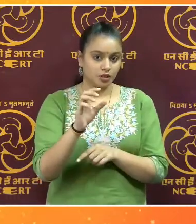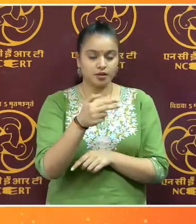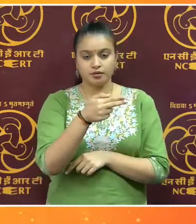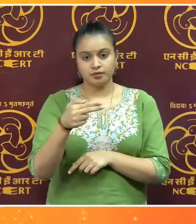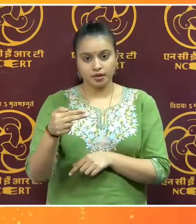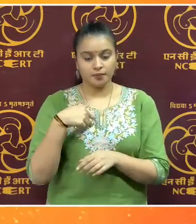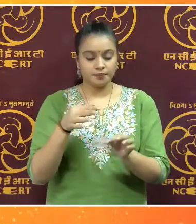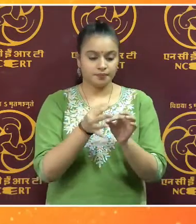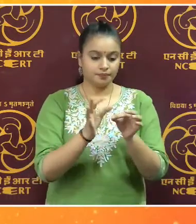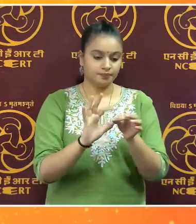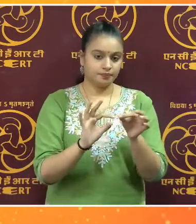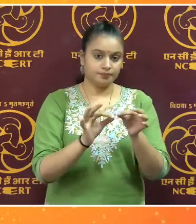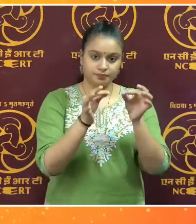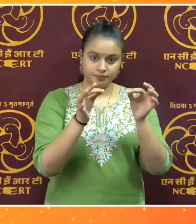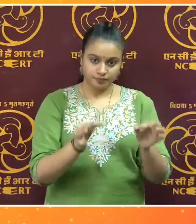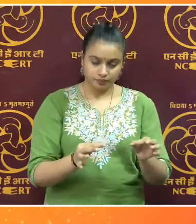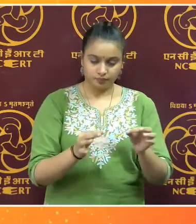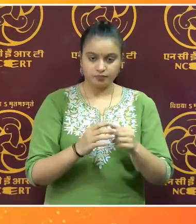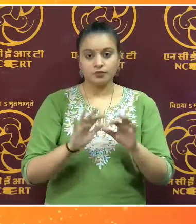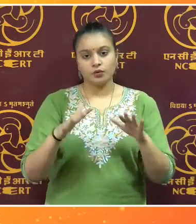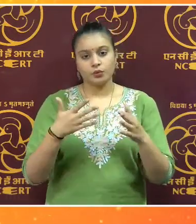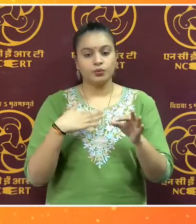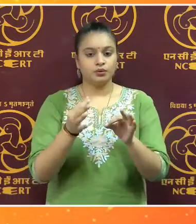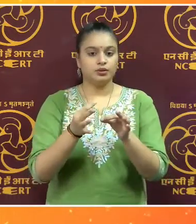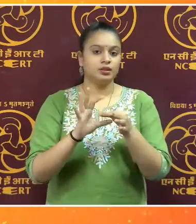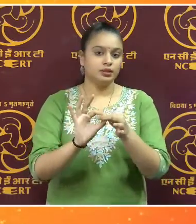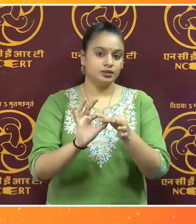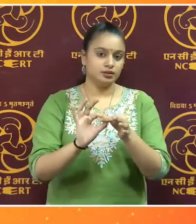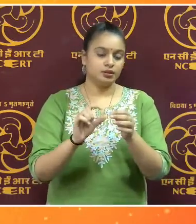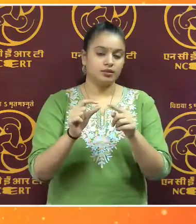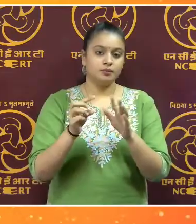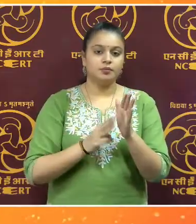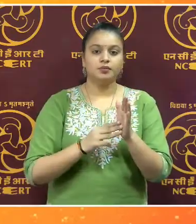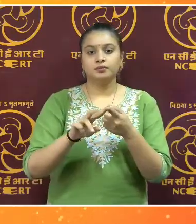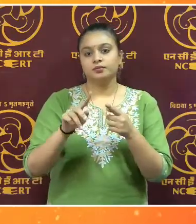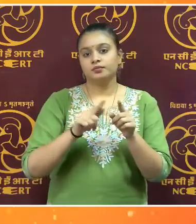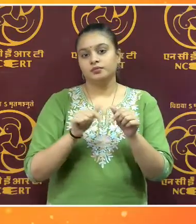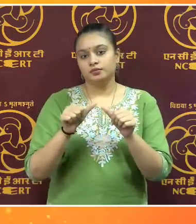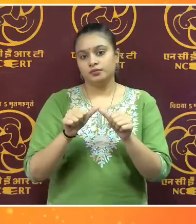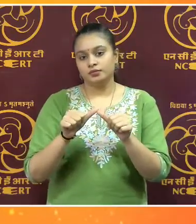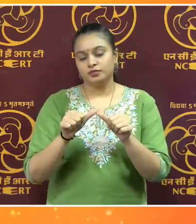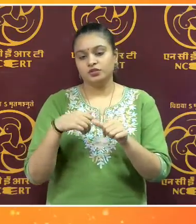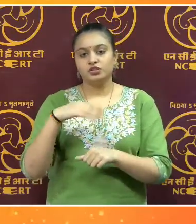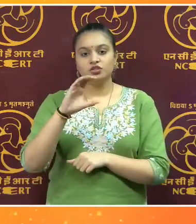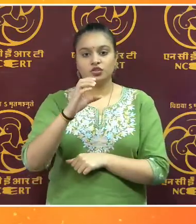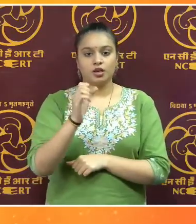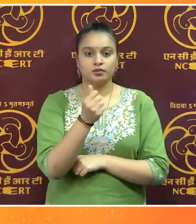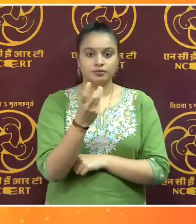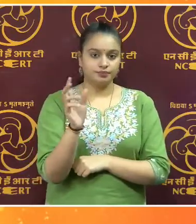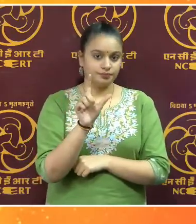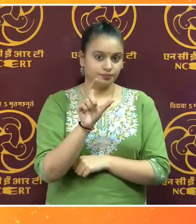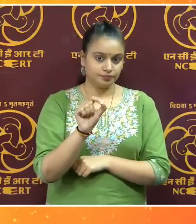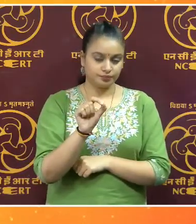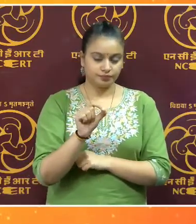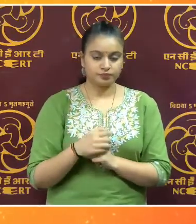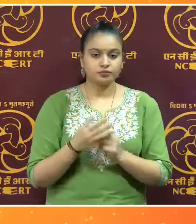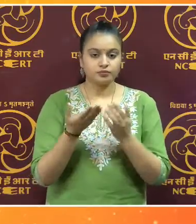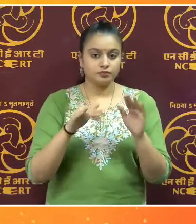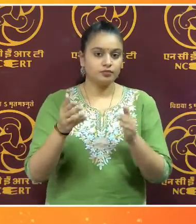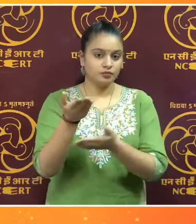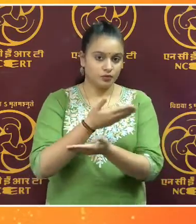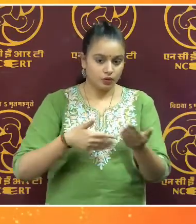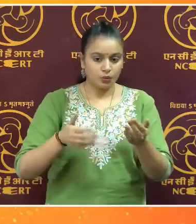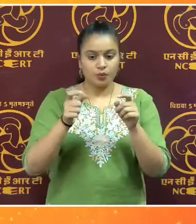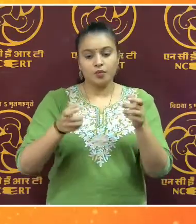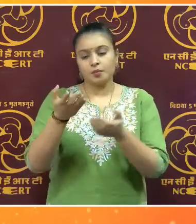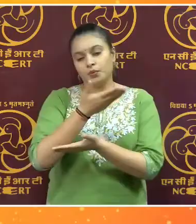the name NCERT Official and NCERT PM eVidya channel number 10. So dear students,